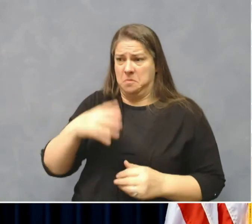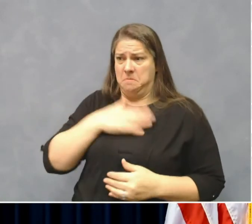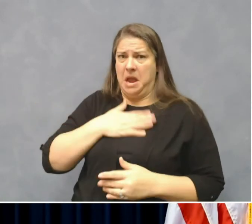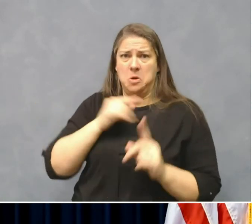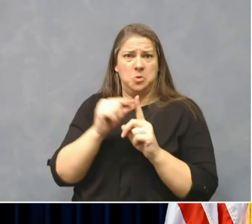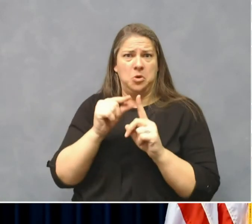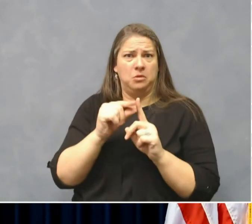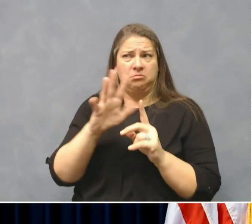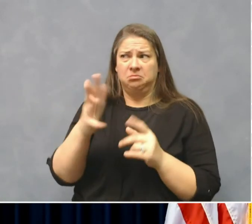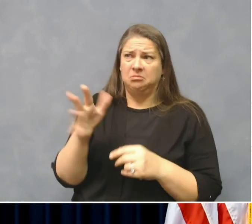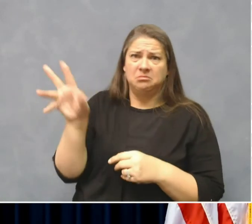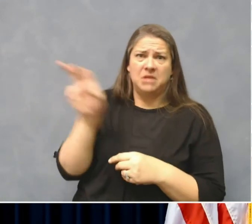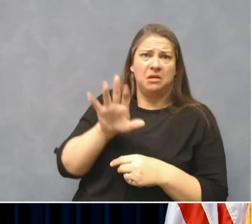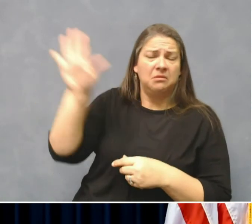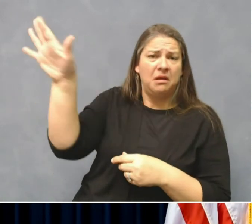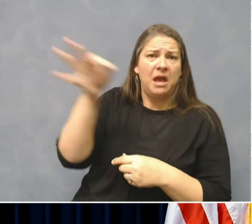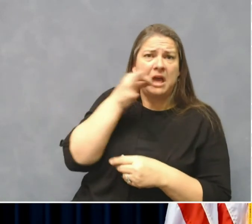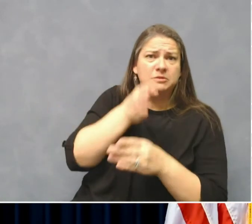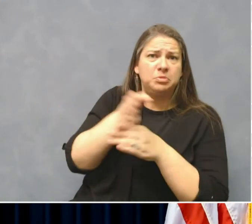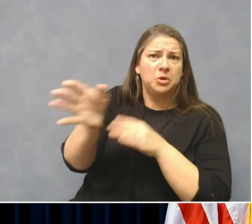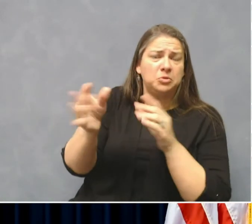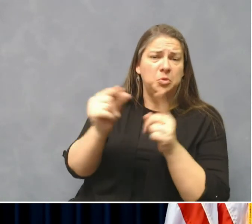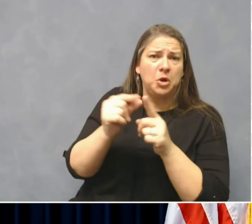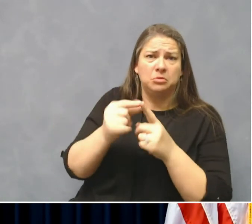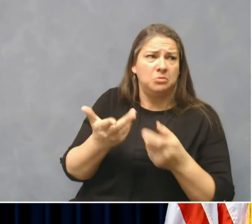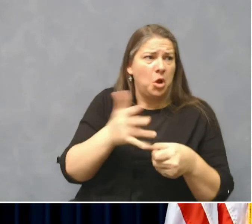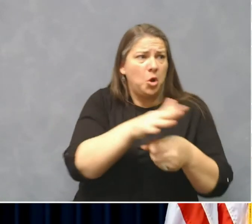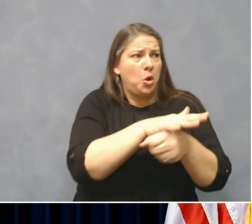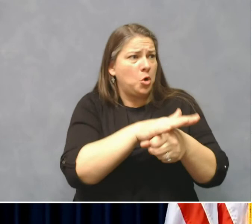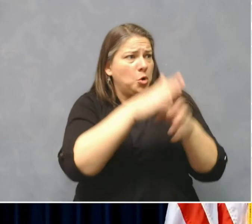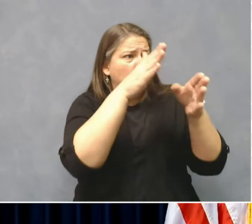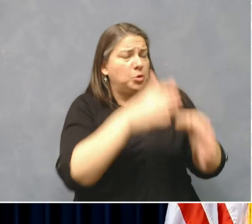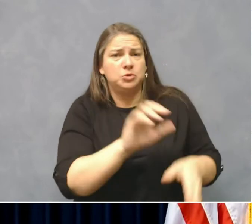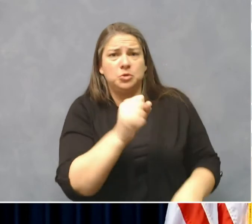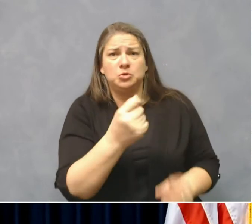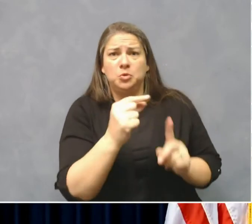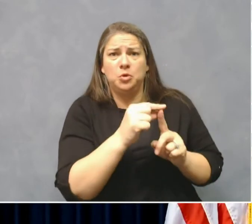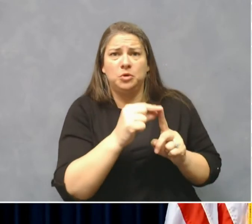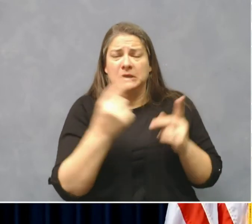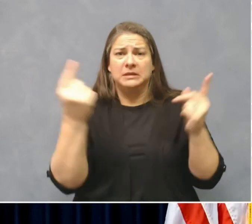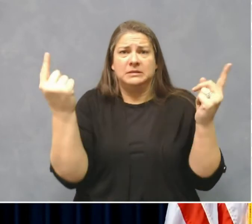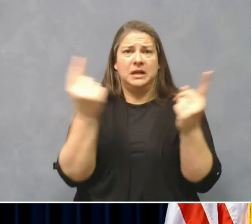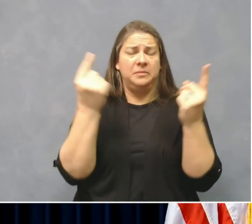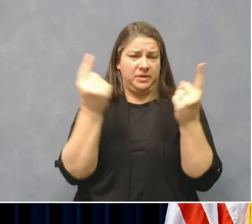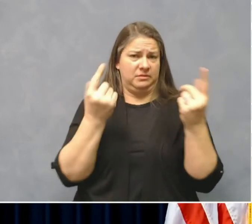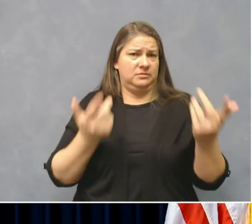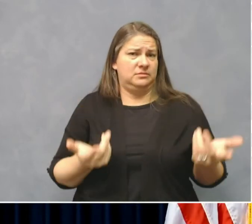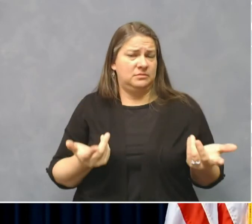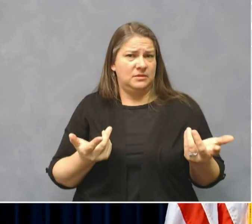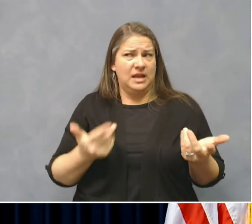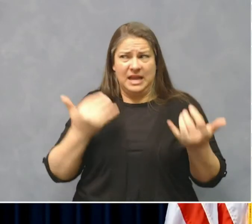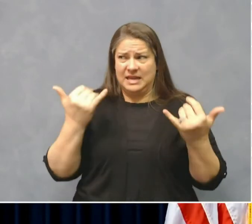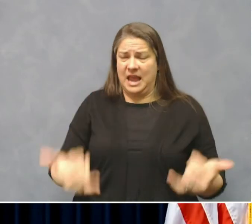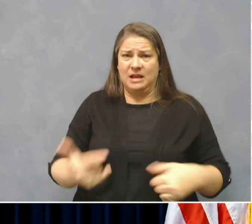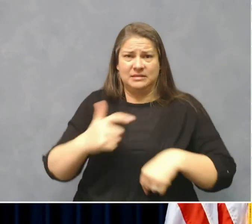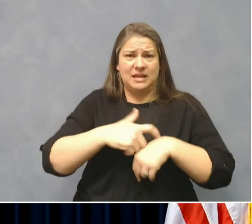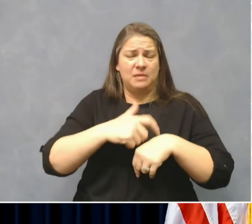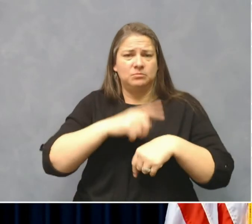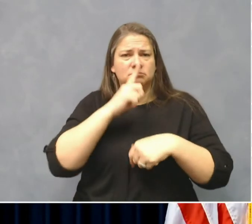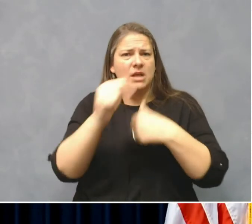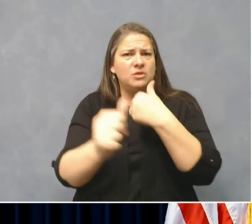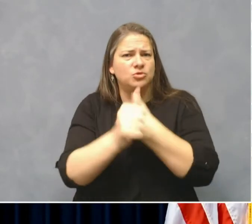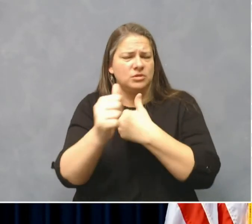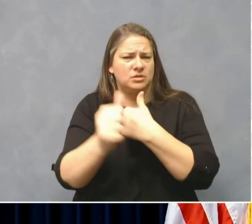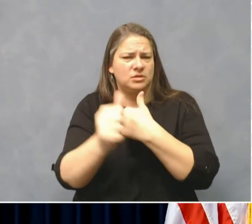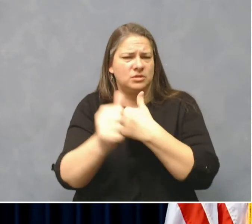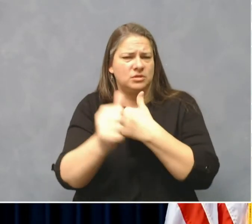the local person. But as we're in a dangerous season, I think people really need facts,